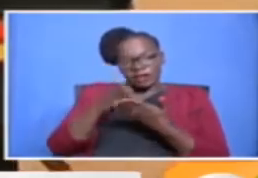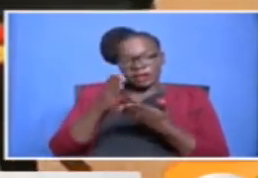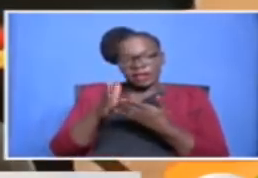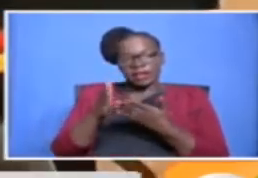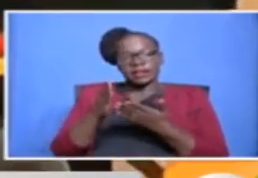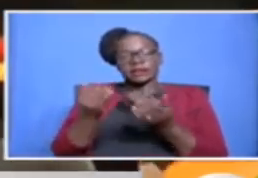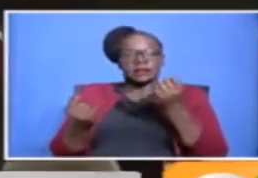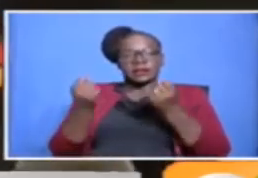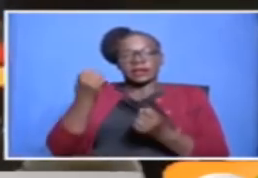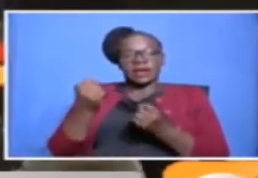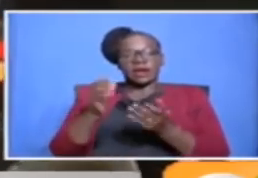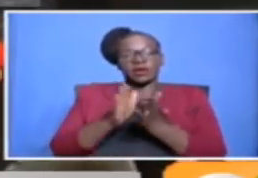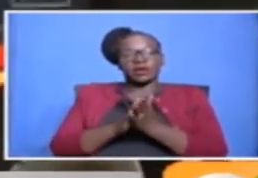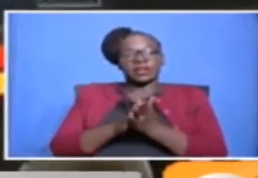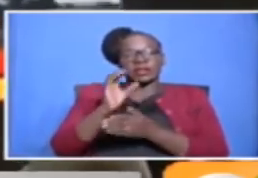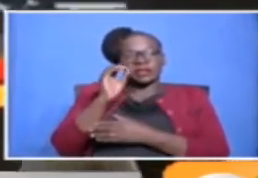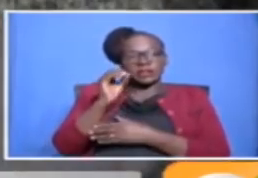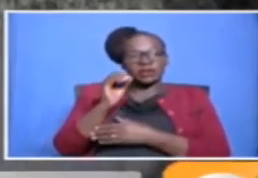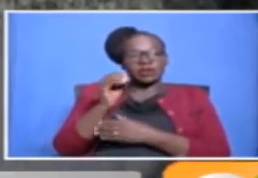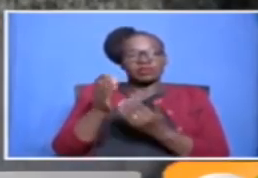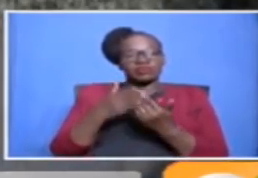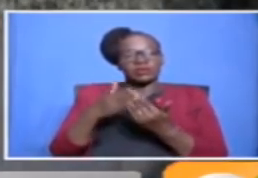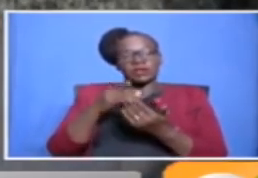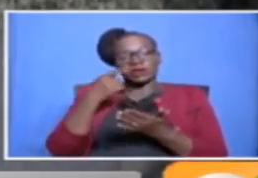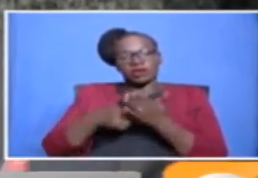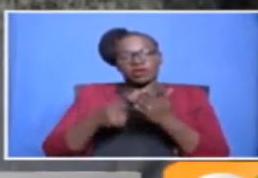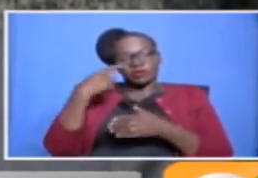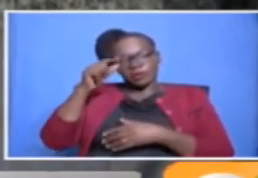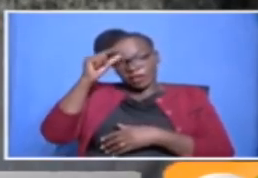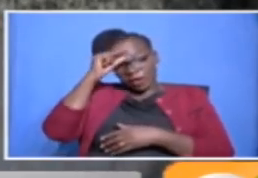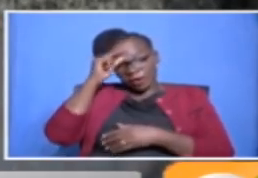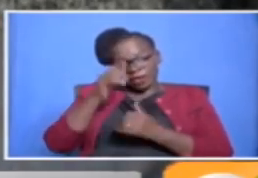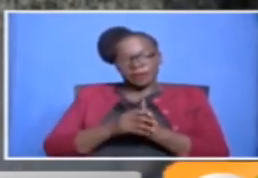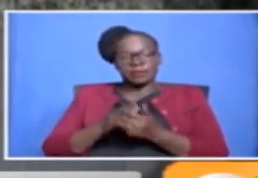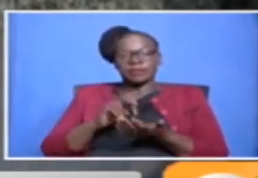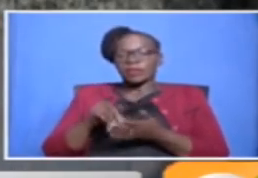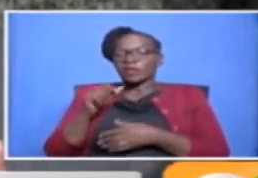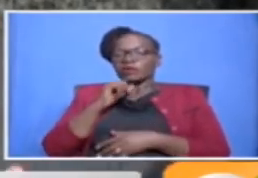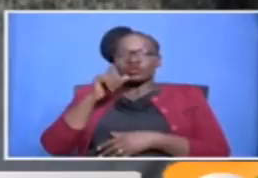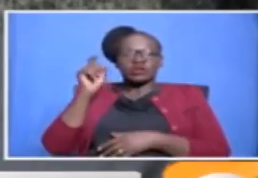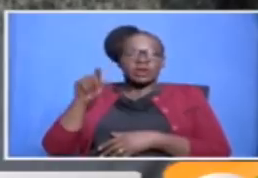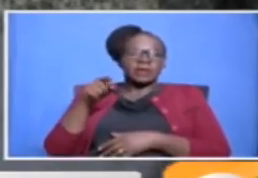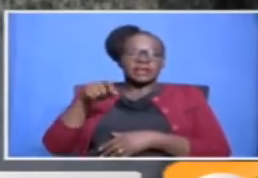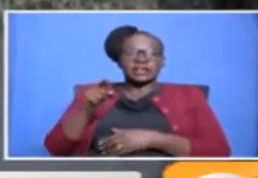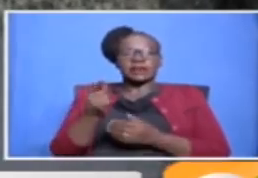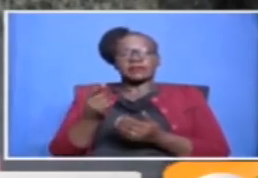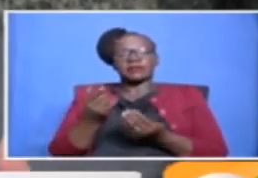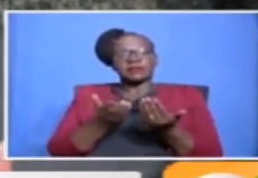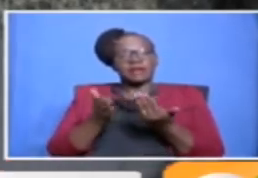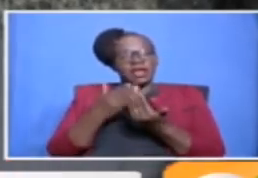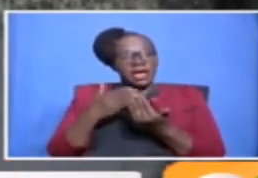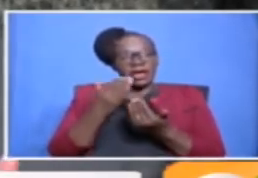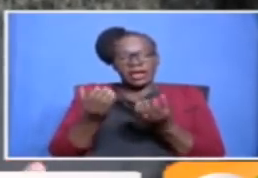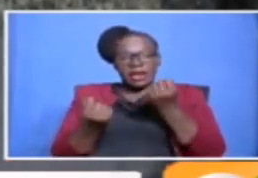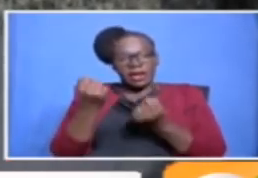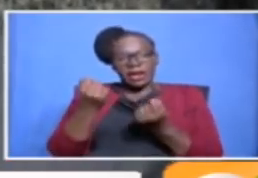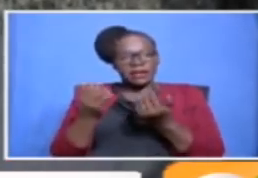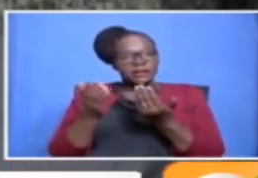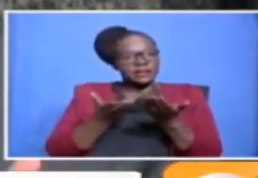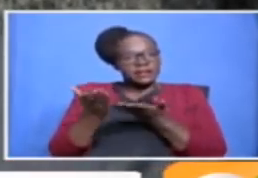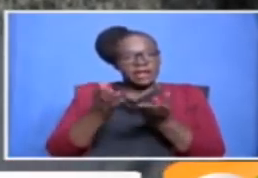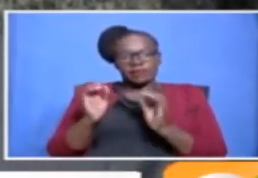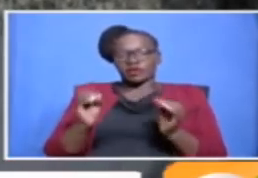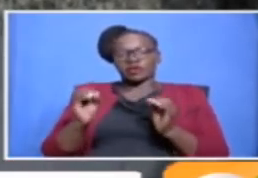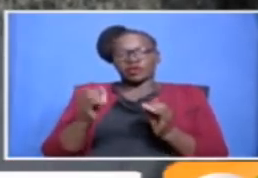zero maintenance costs for the state. That they don't have to get involved in servicing, because the servicing is done.